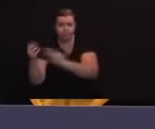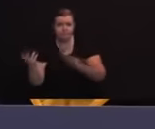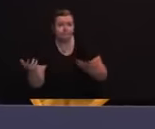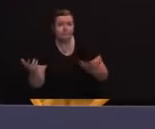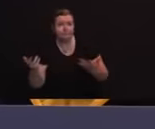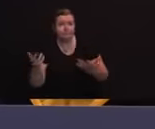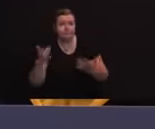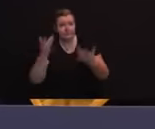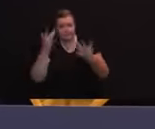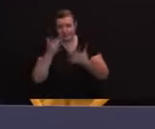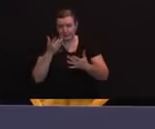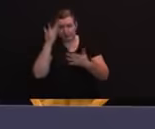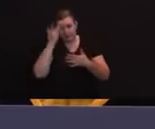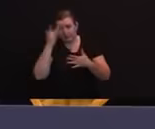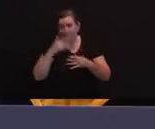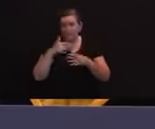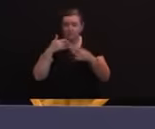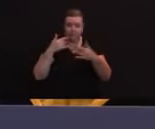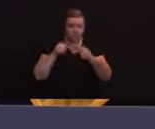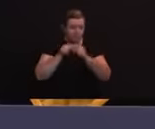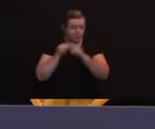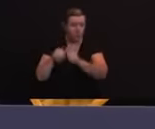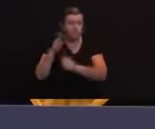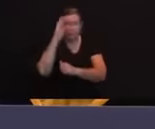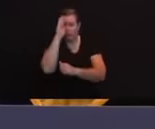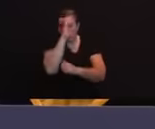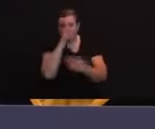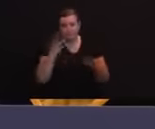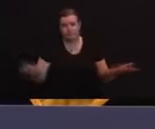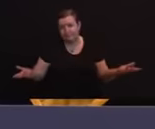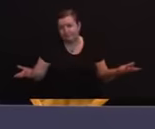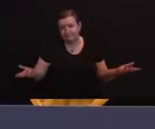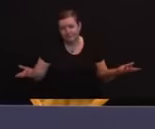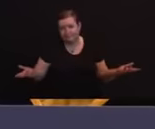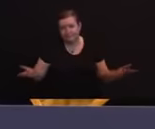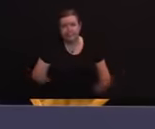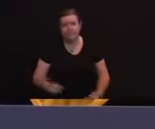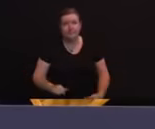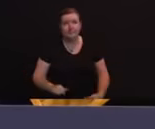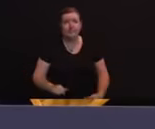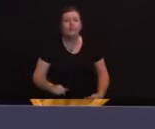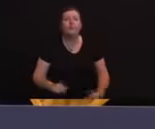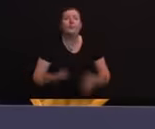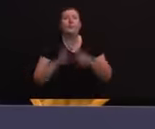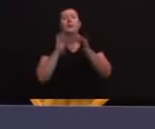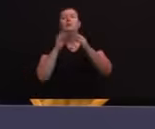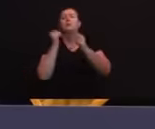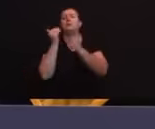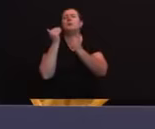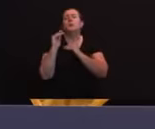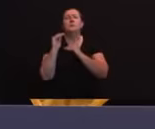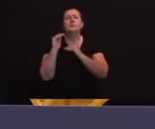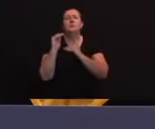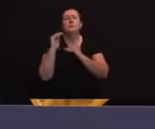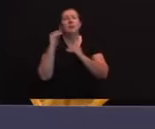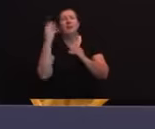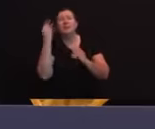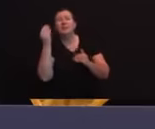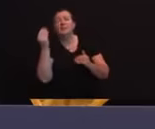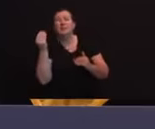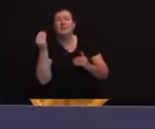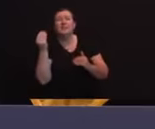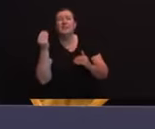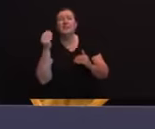necessary color to that. I just think we continue to think on the limits that outside this virus is a lot different than it is